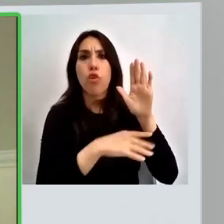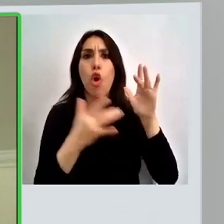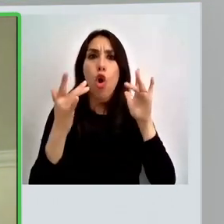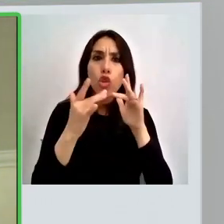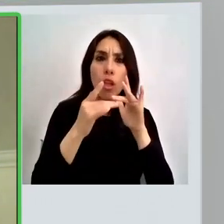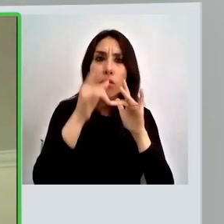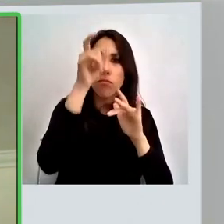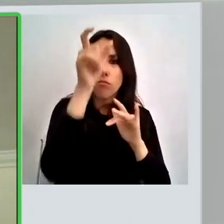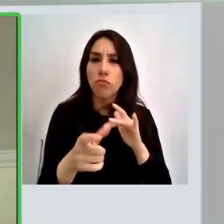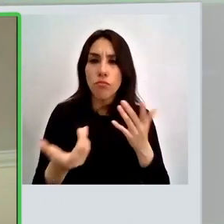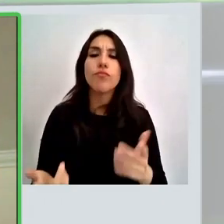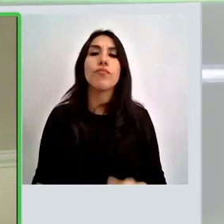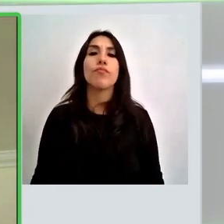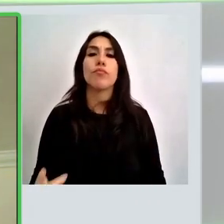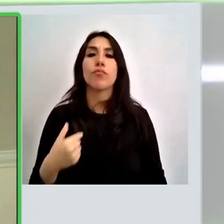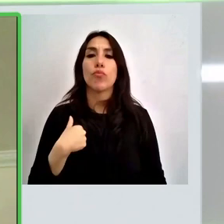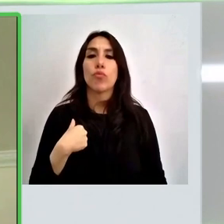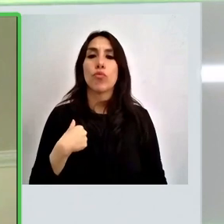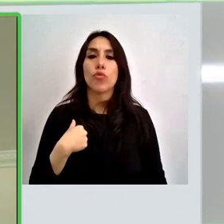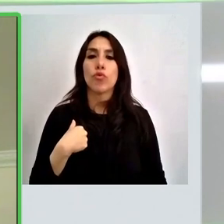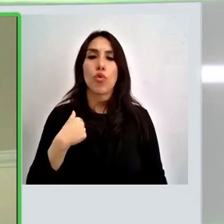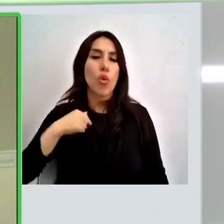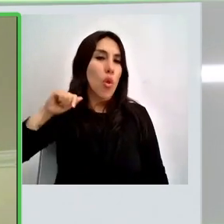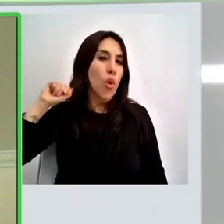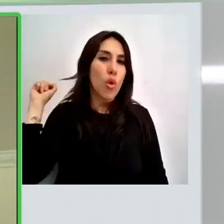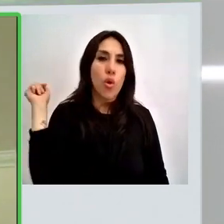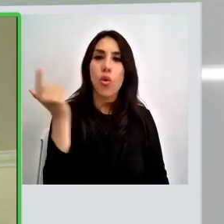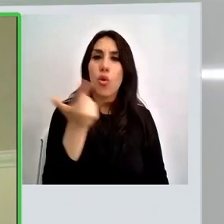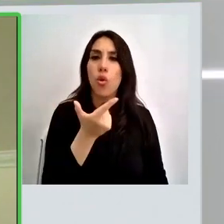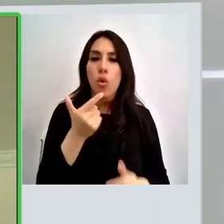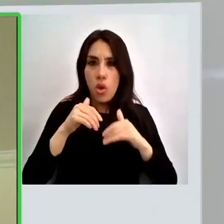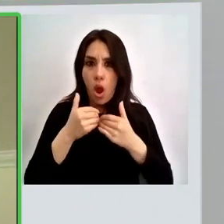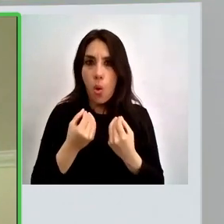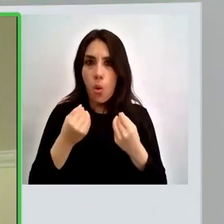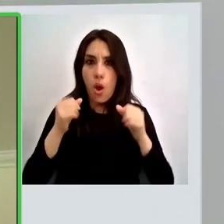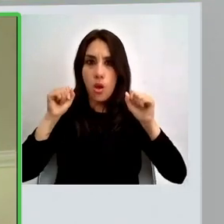competitive integrated employment.